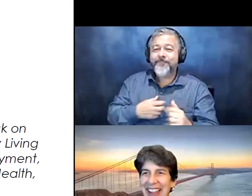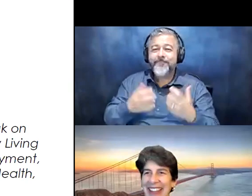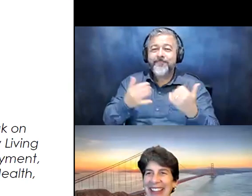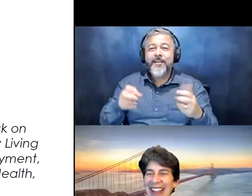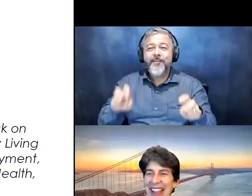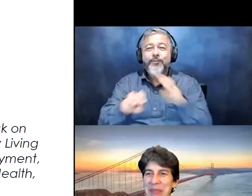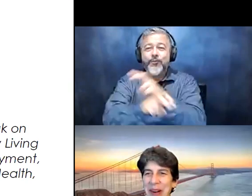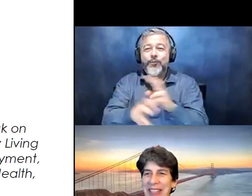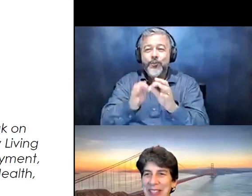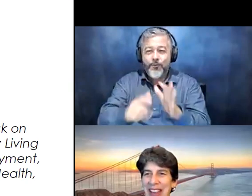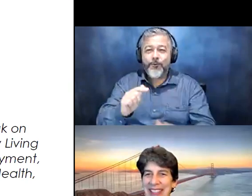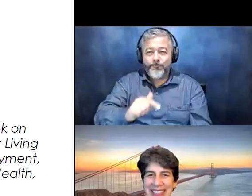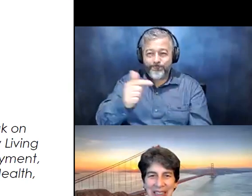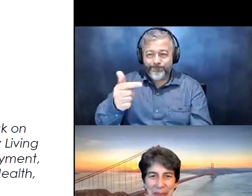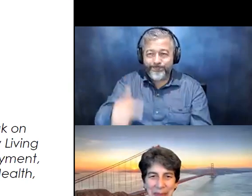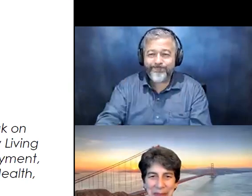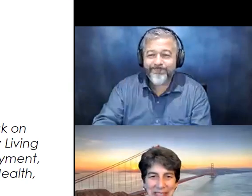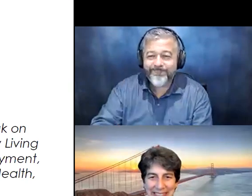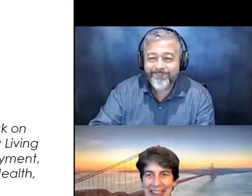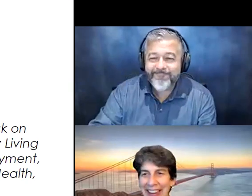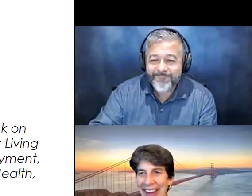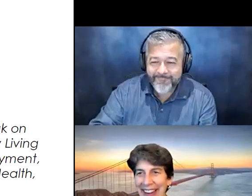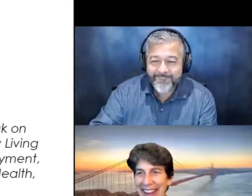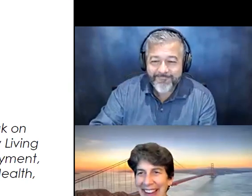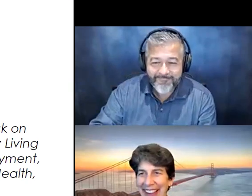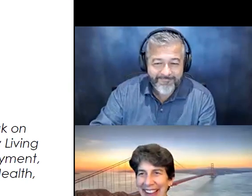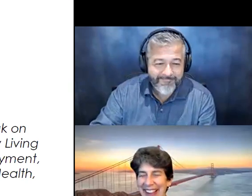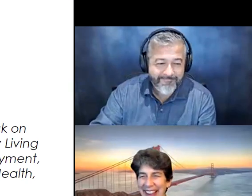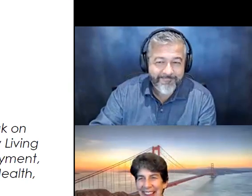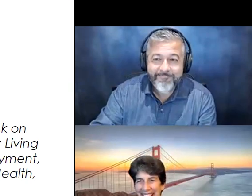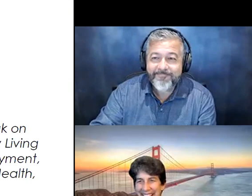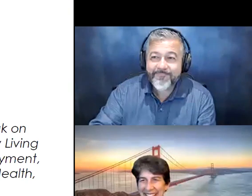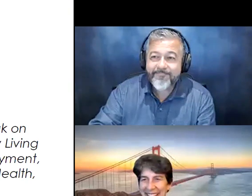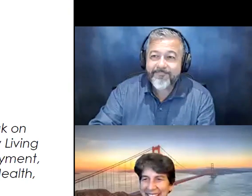All right. And Marty, is your hand still up for a reason?